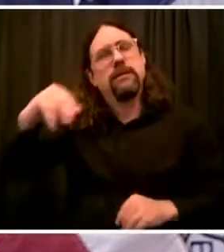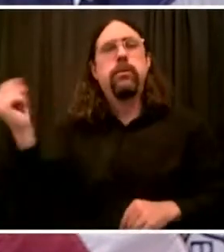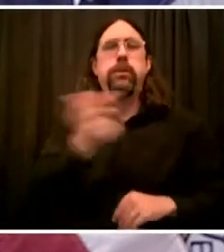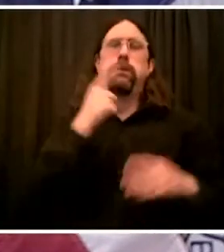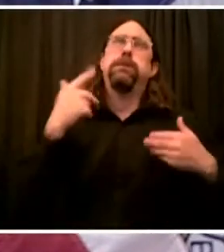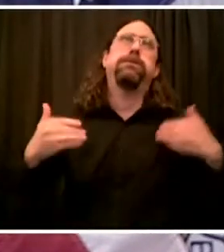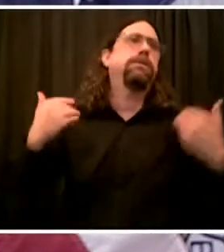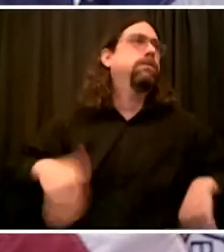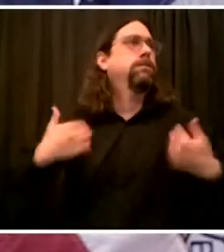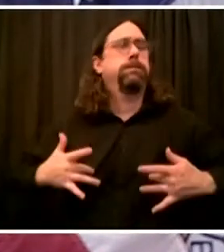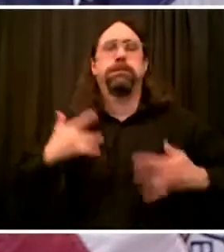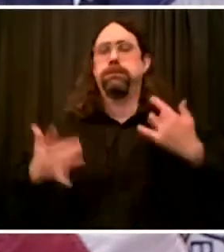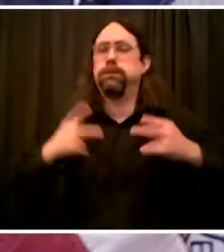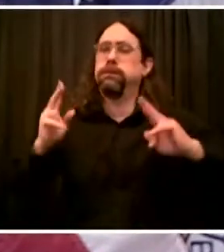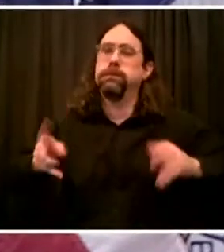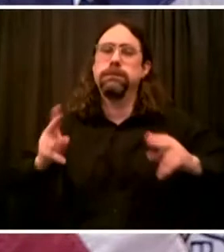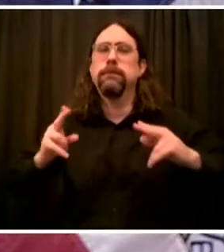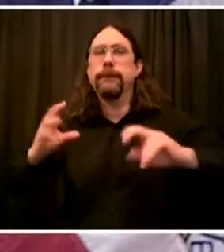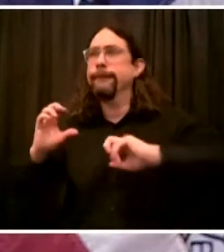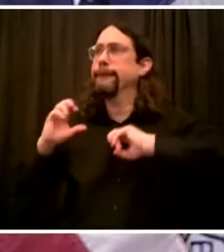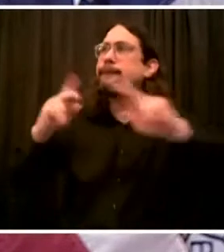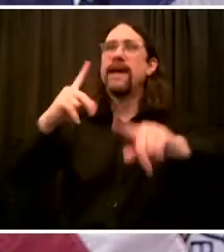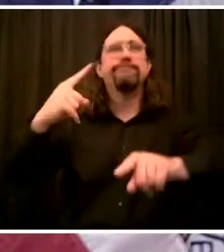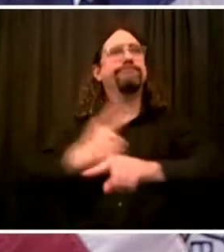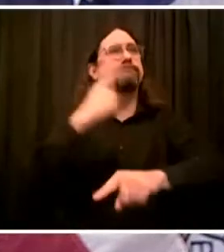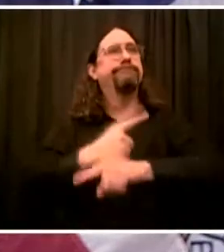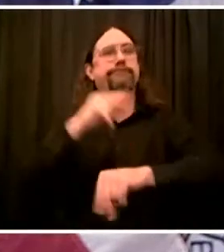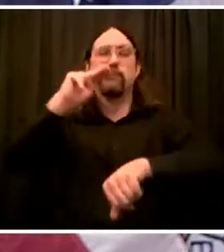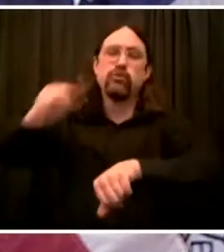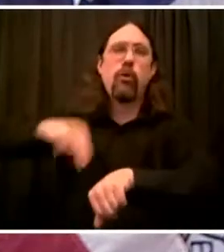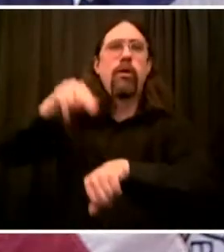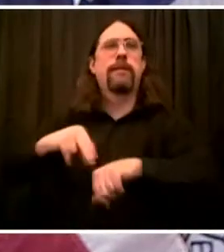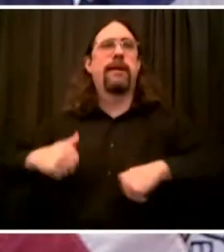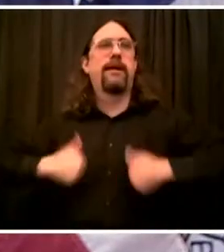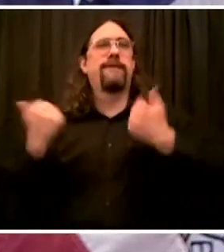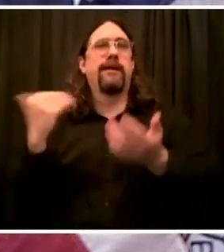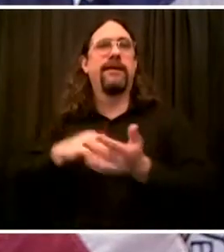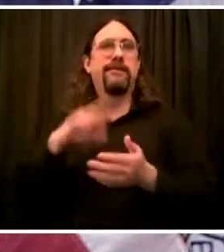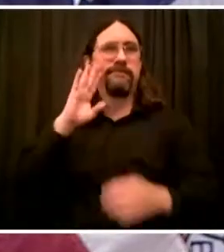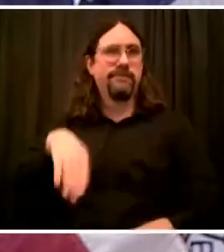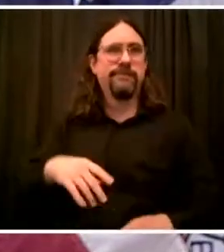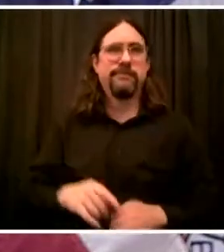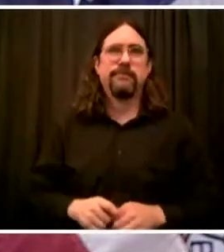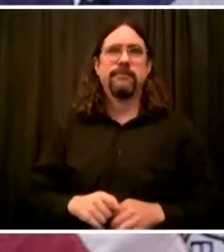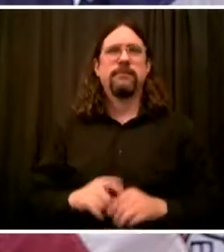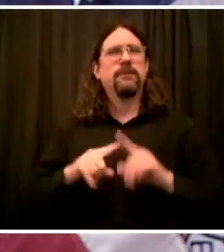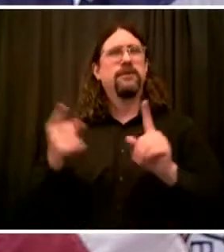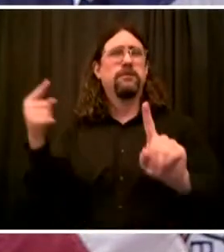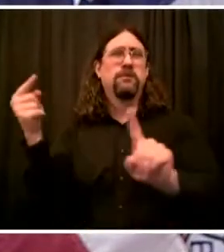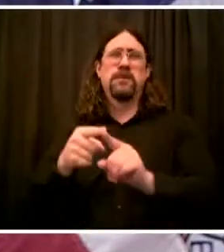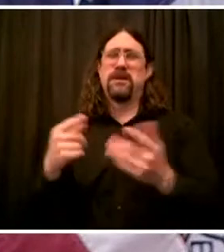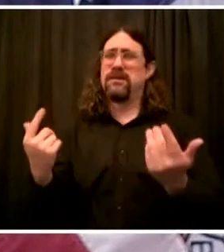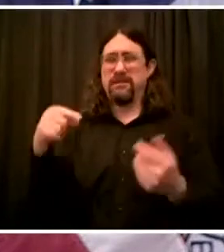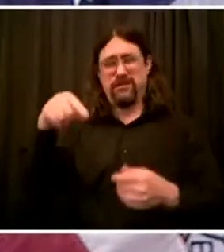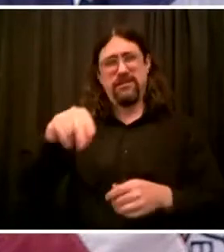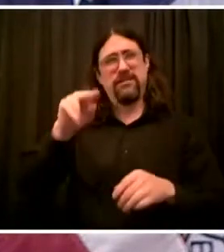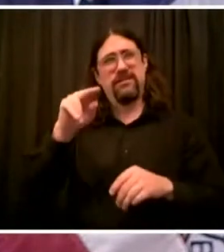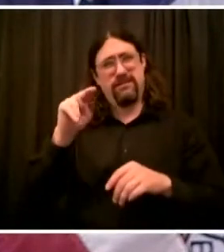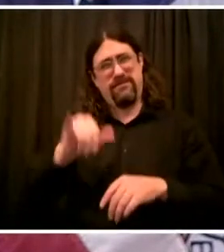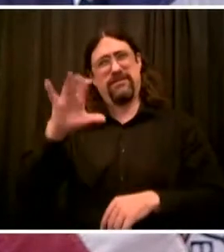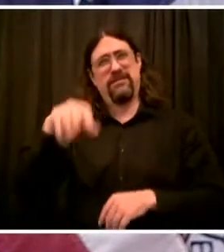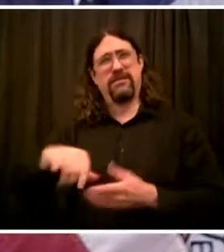What we have is irreplaceable. People from all over the globe want to be here, and that's going to continue to be true. But we have